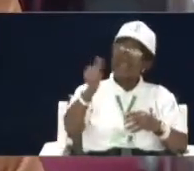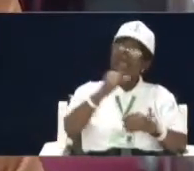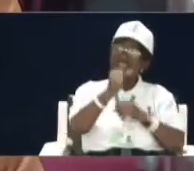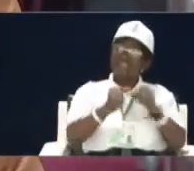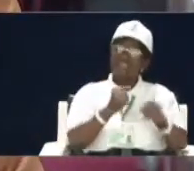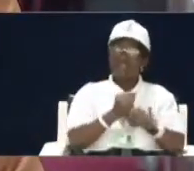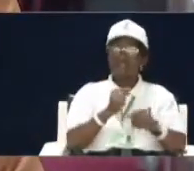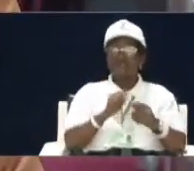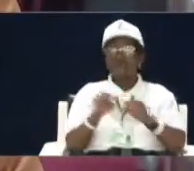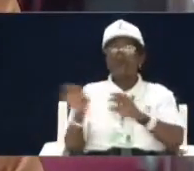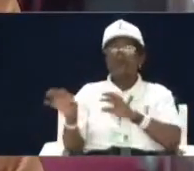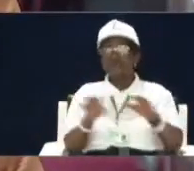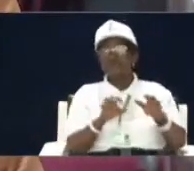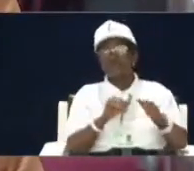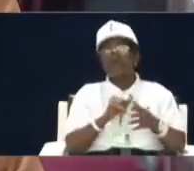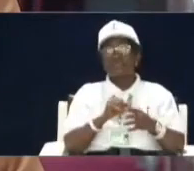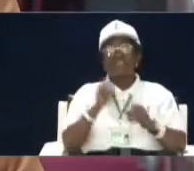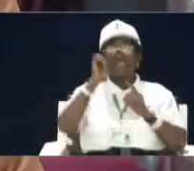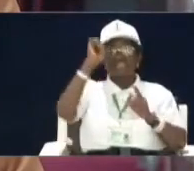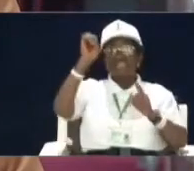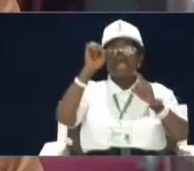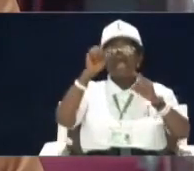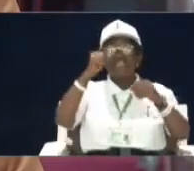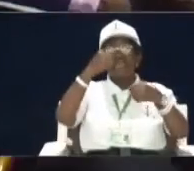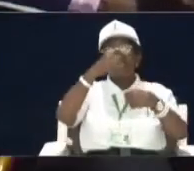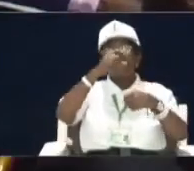it can cause you to achieve it in 10 days.